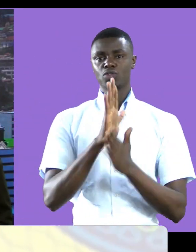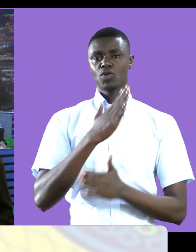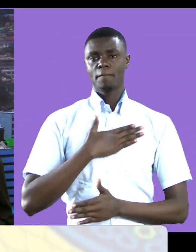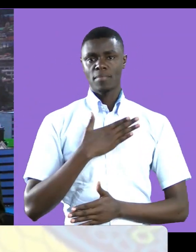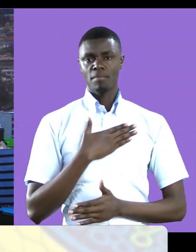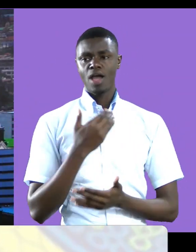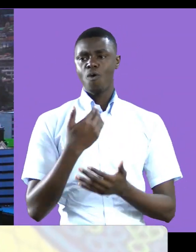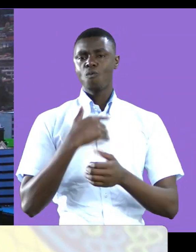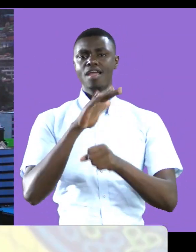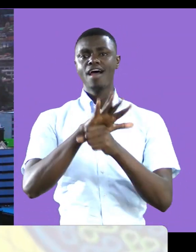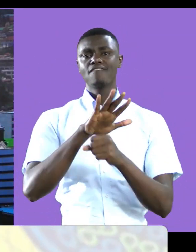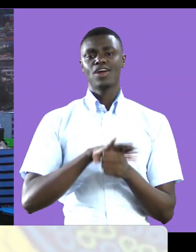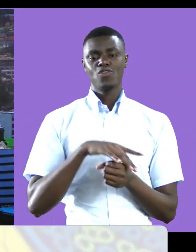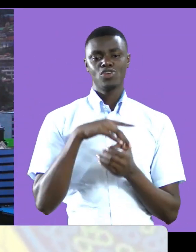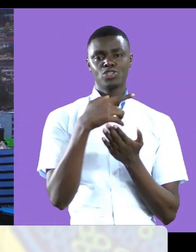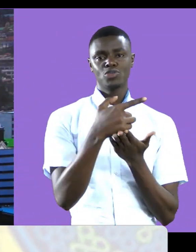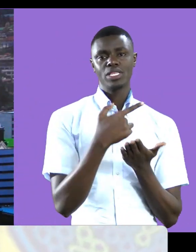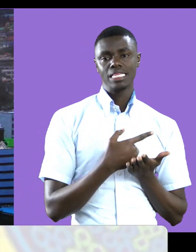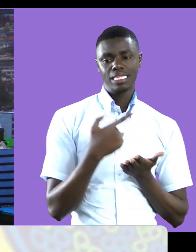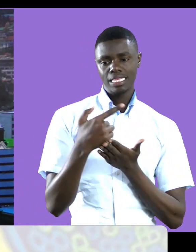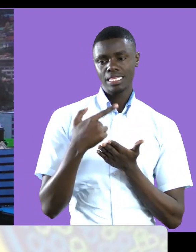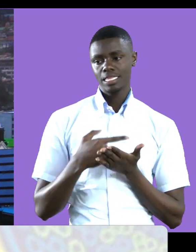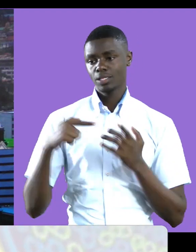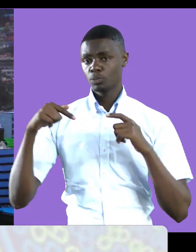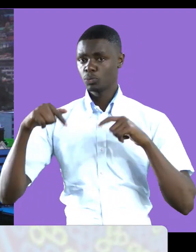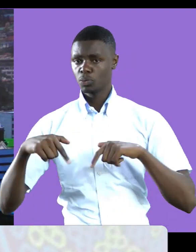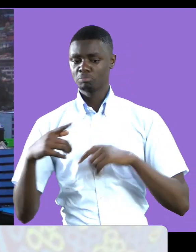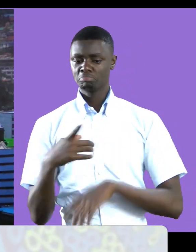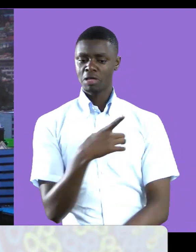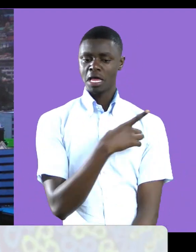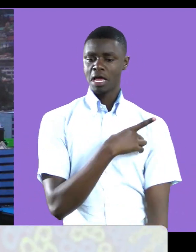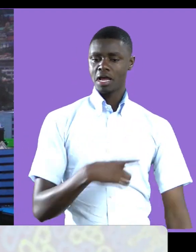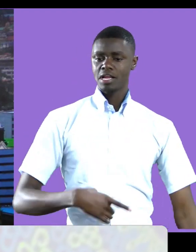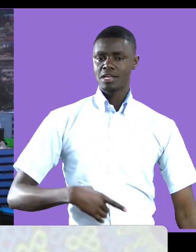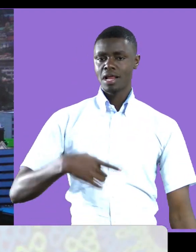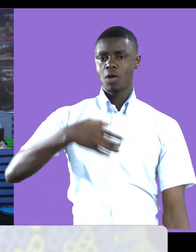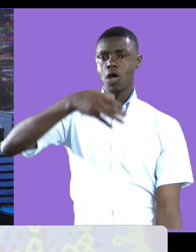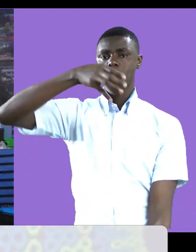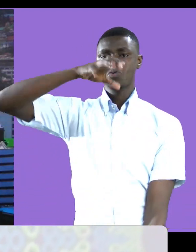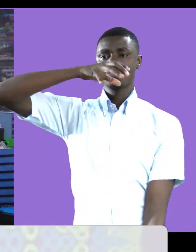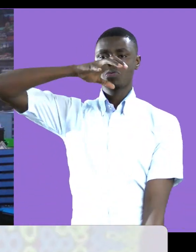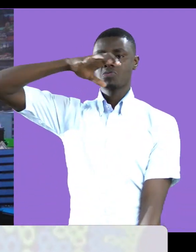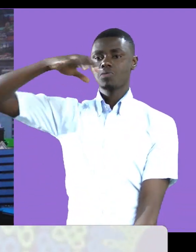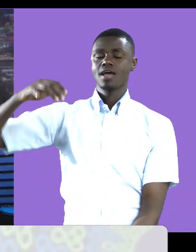We have so much to talk about as far as December and December, whatever you want to call it. Yes,